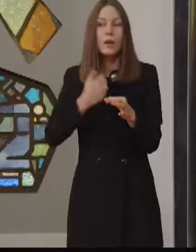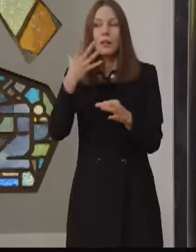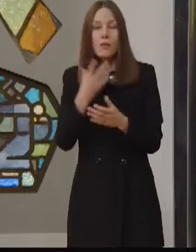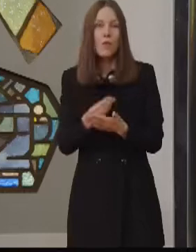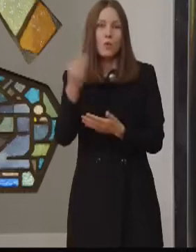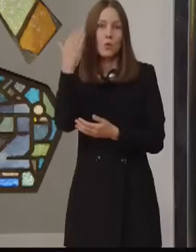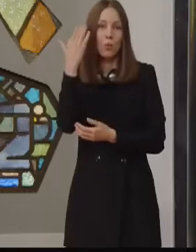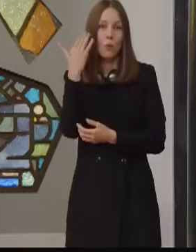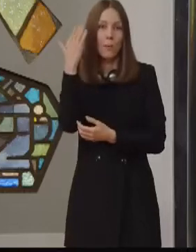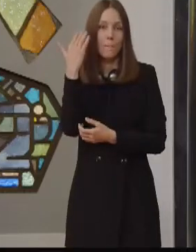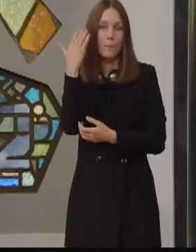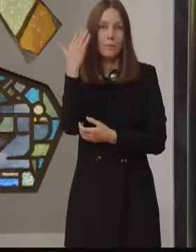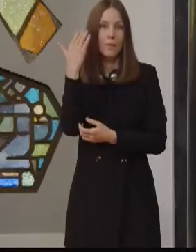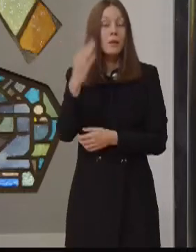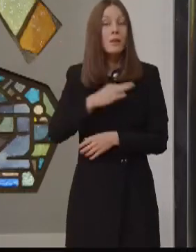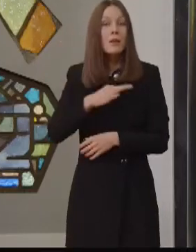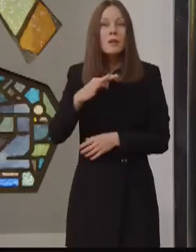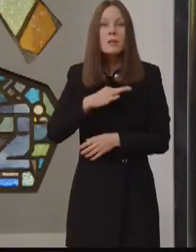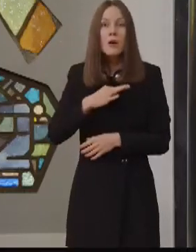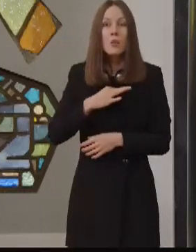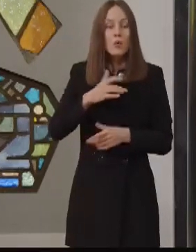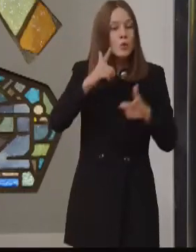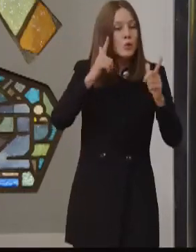And I do understand their rights to have,